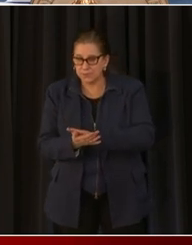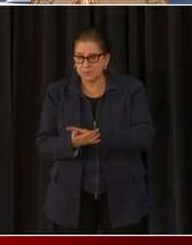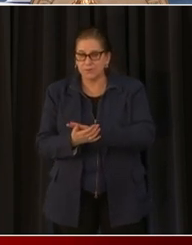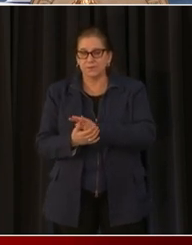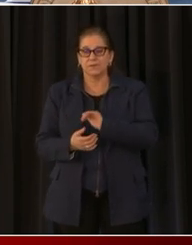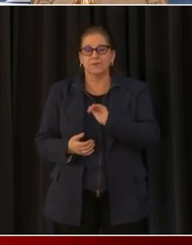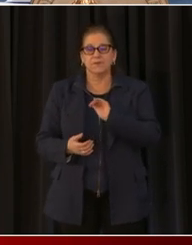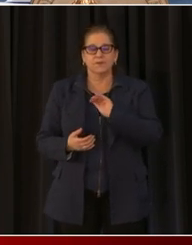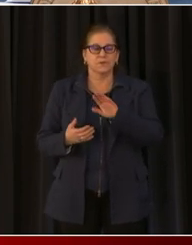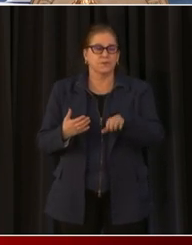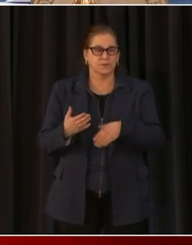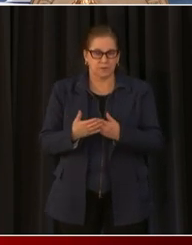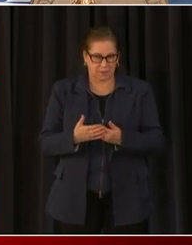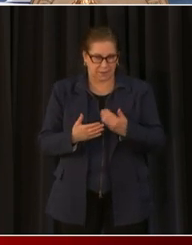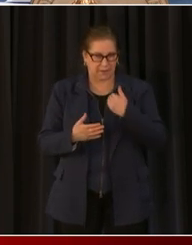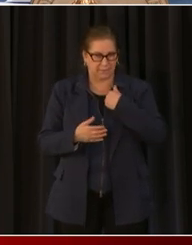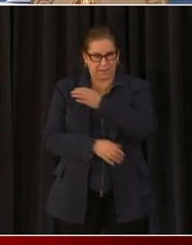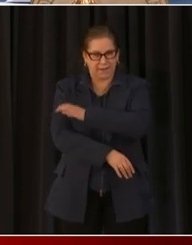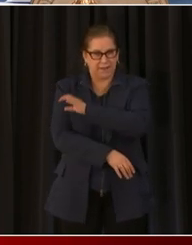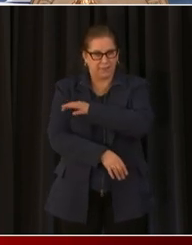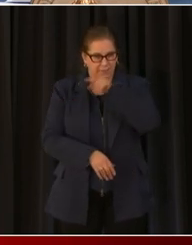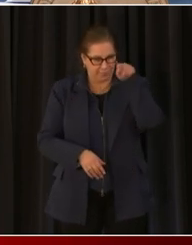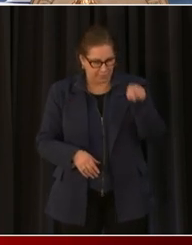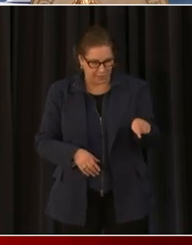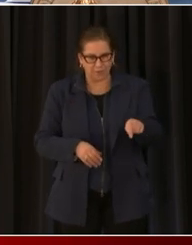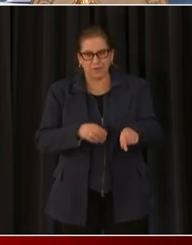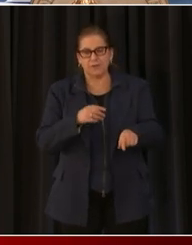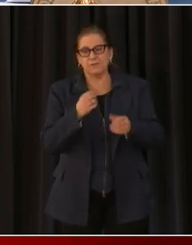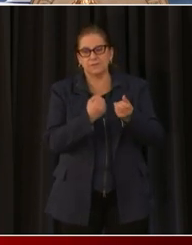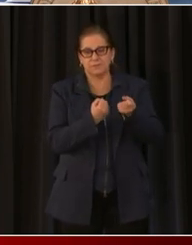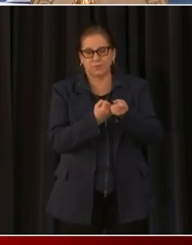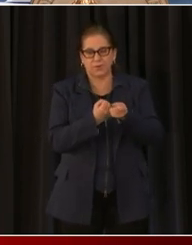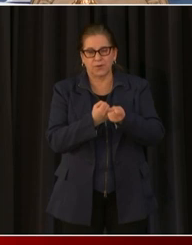also had a clinic supported by One Medical.